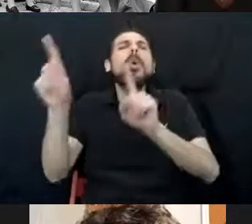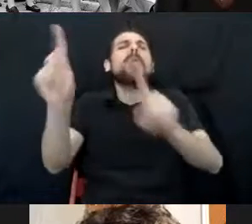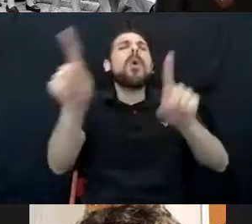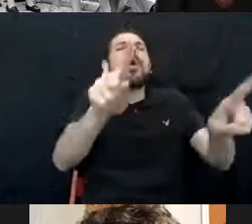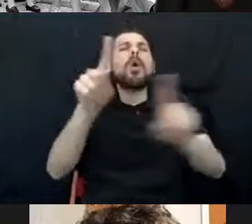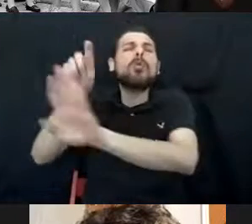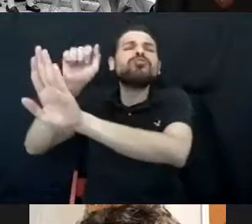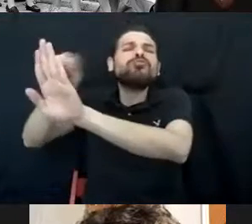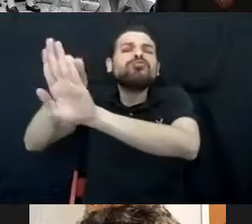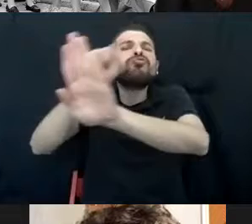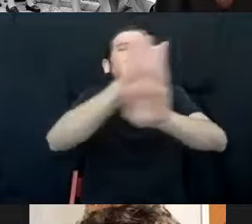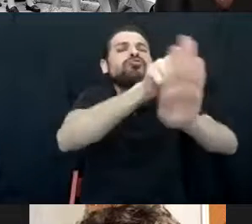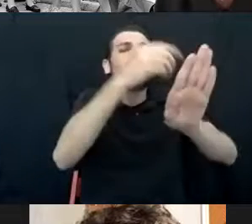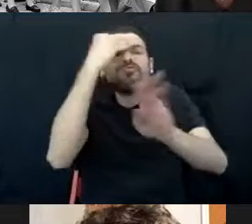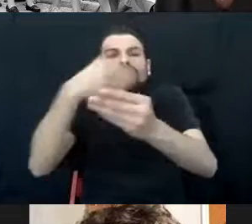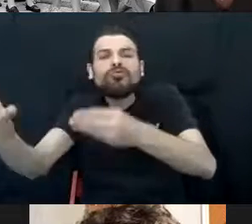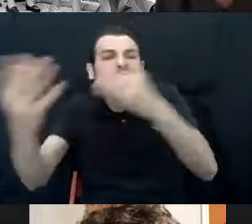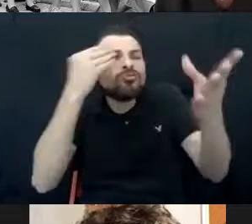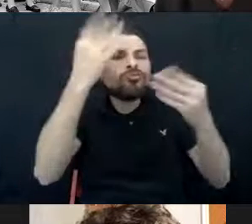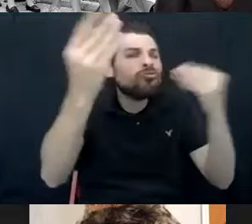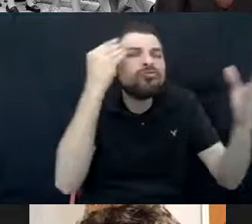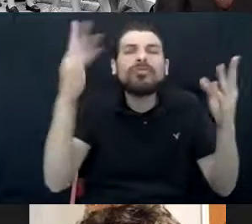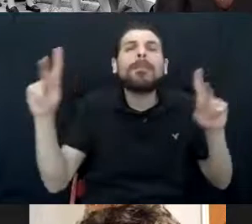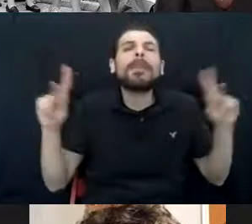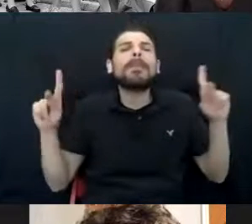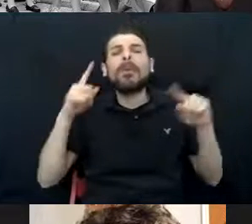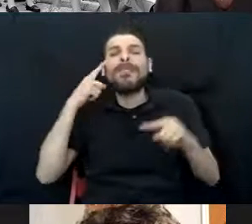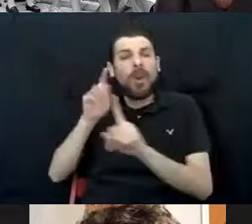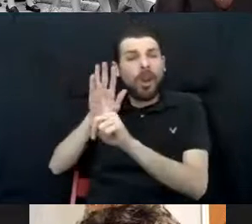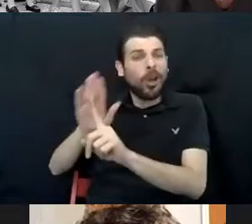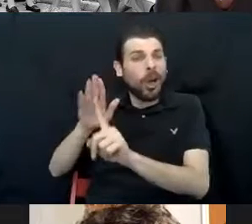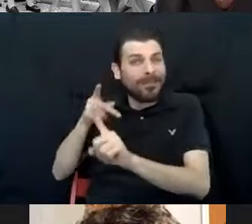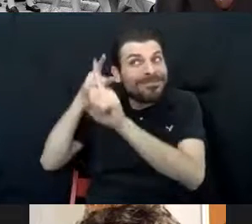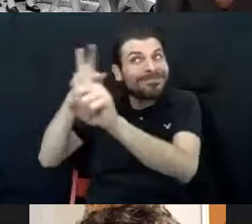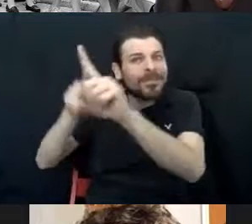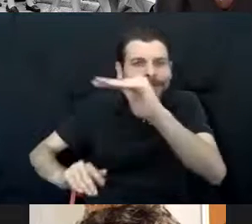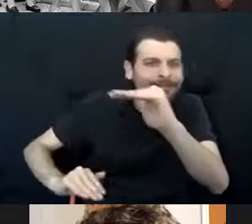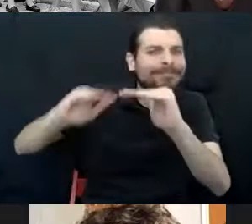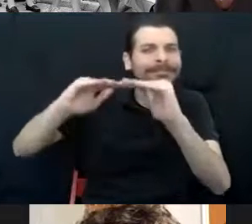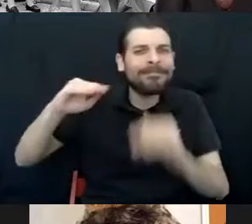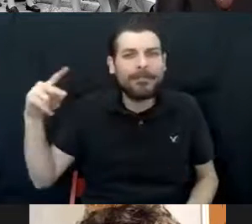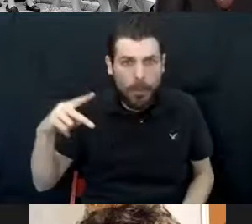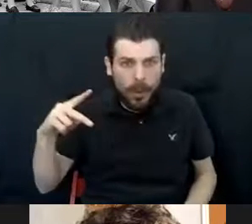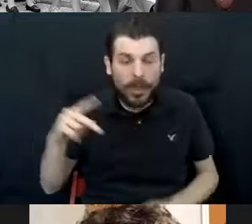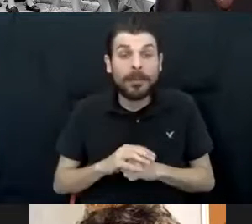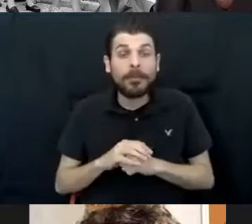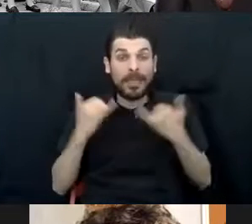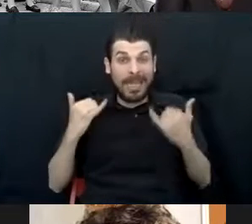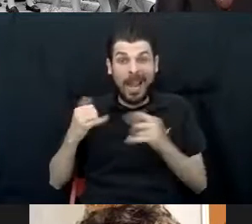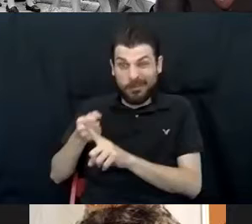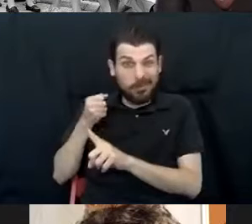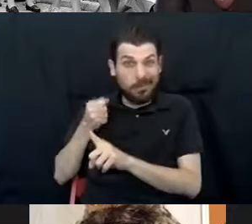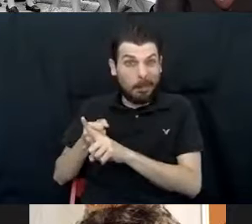us about her vision for a just Portland. Since the pandemic and social isolation, she's